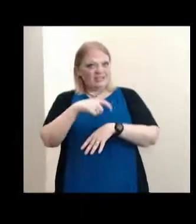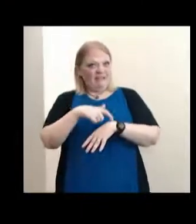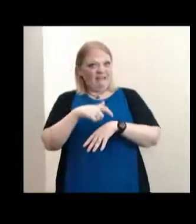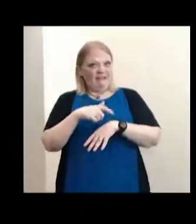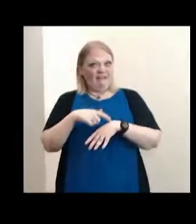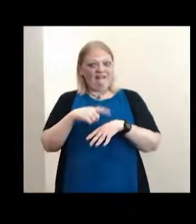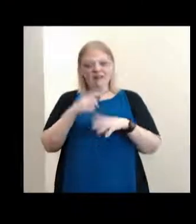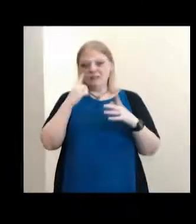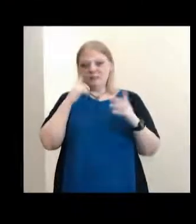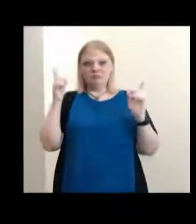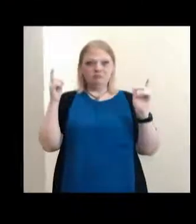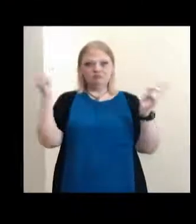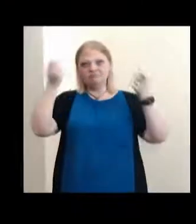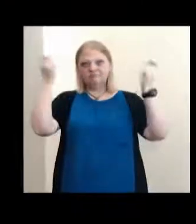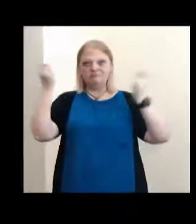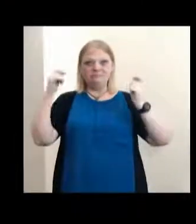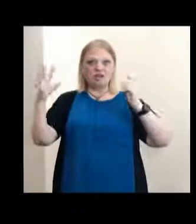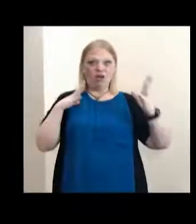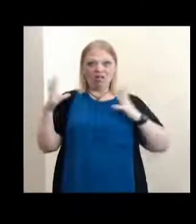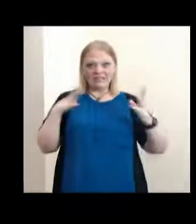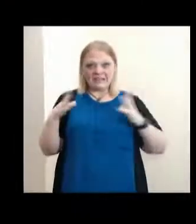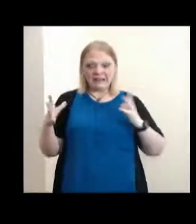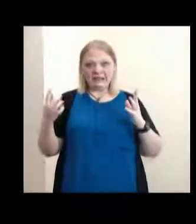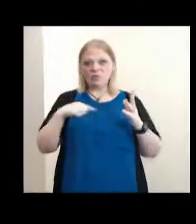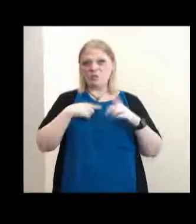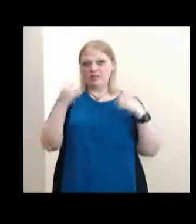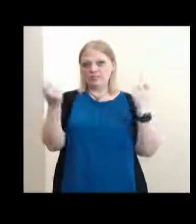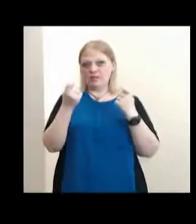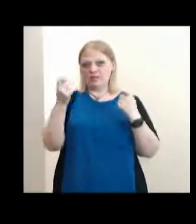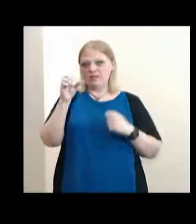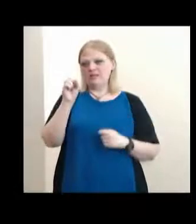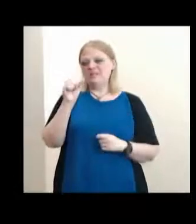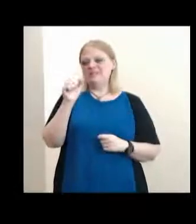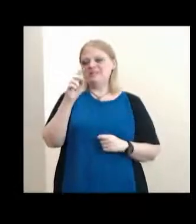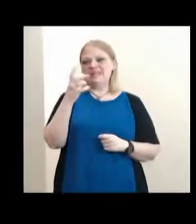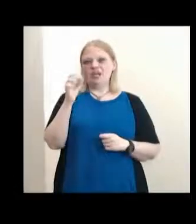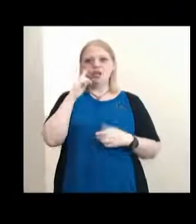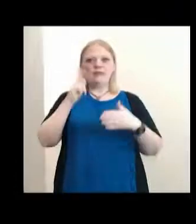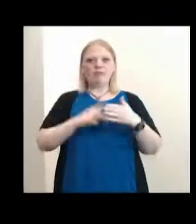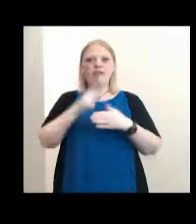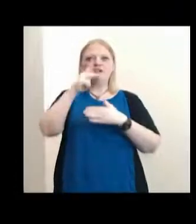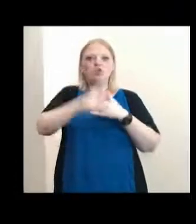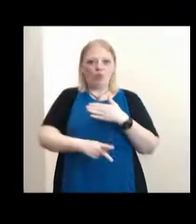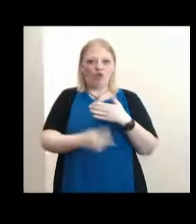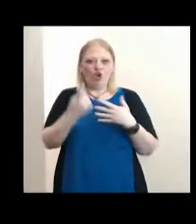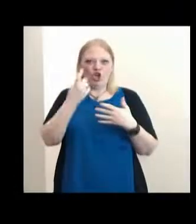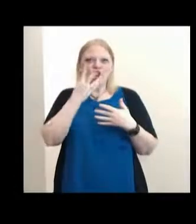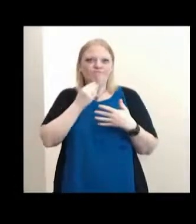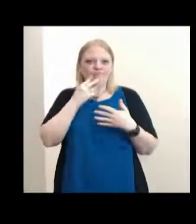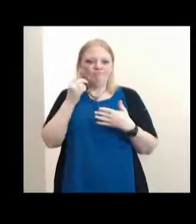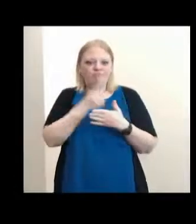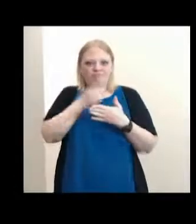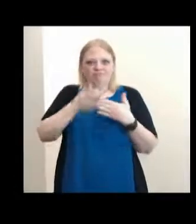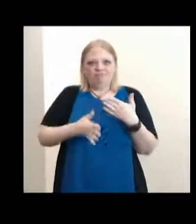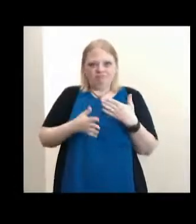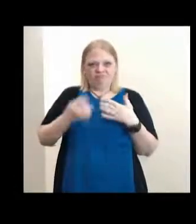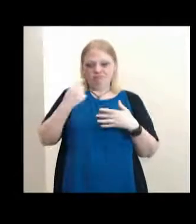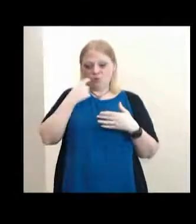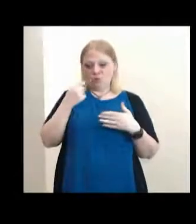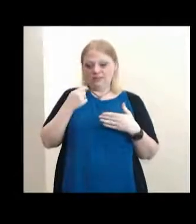celebrate with holidays. I know we celebrated our Seder with Passover over the weekend, and I know this coming weekend